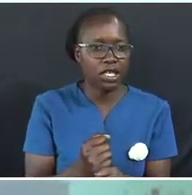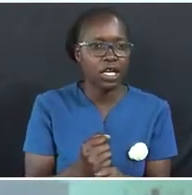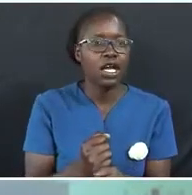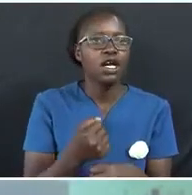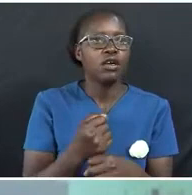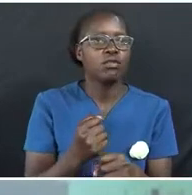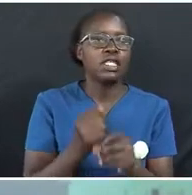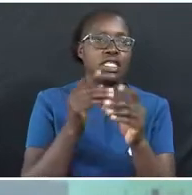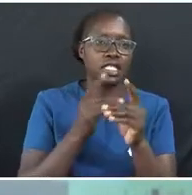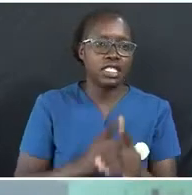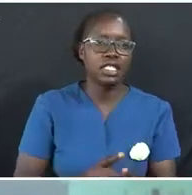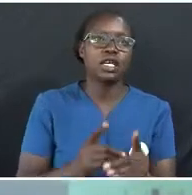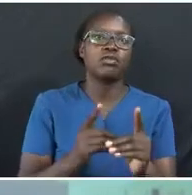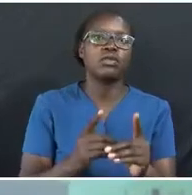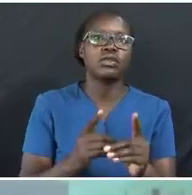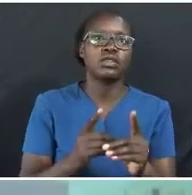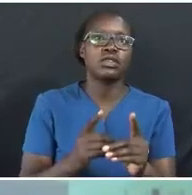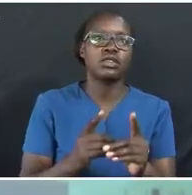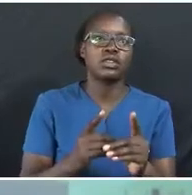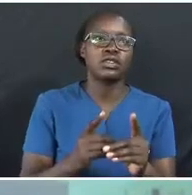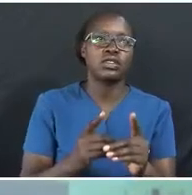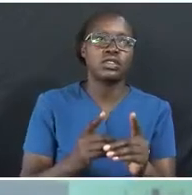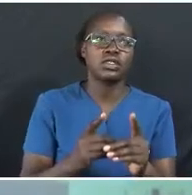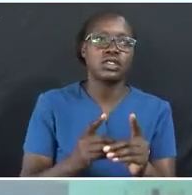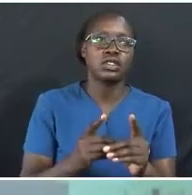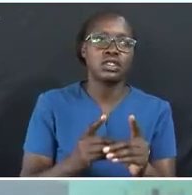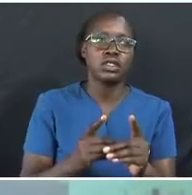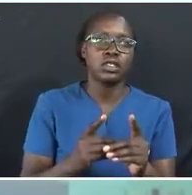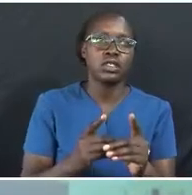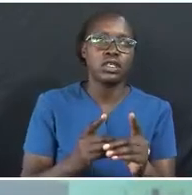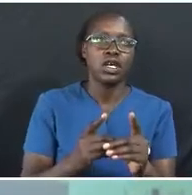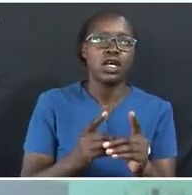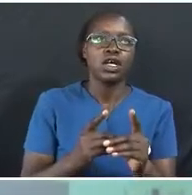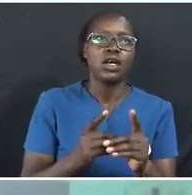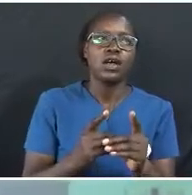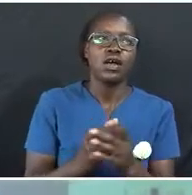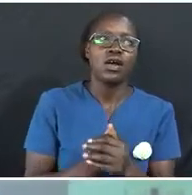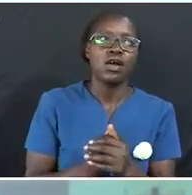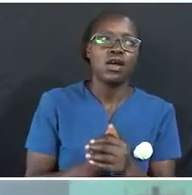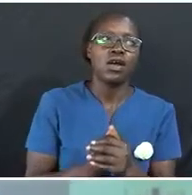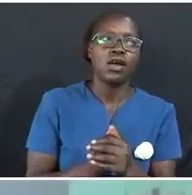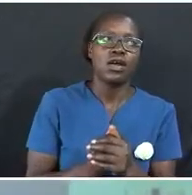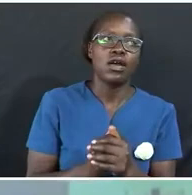what? Then it gives us the theme for the year